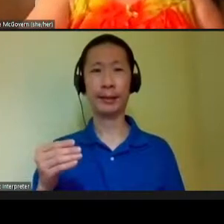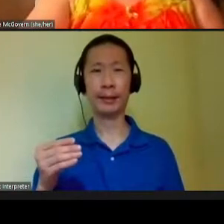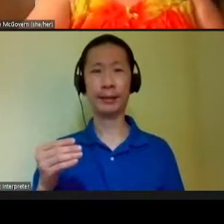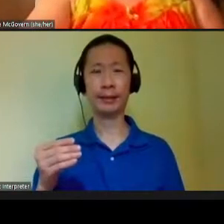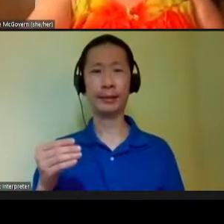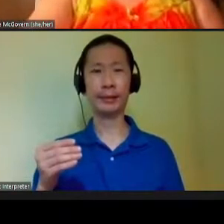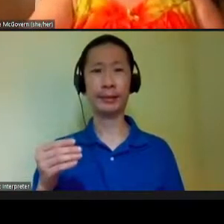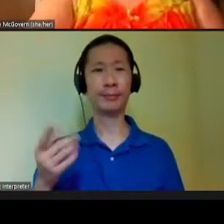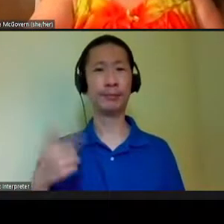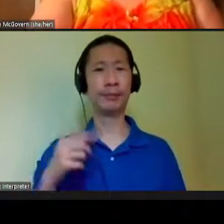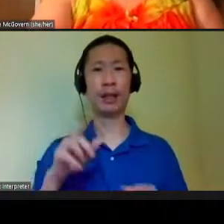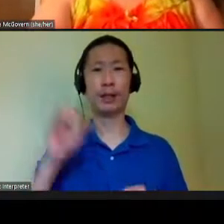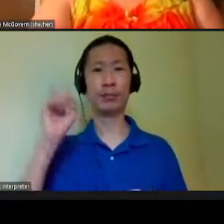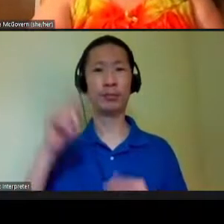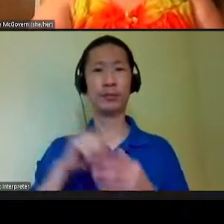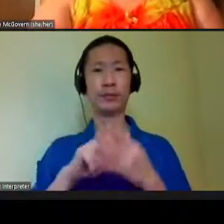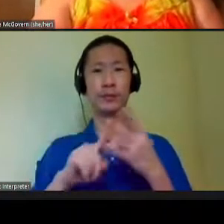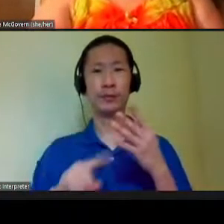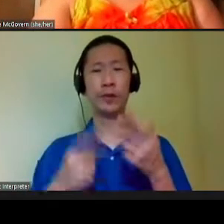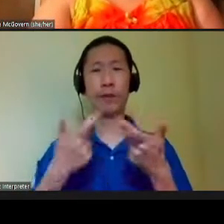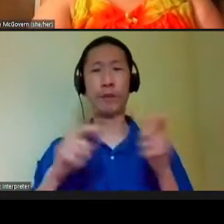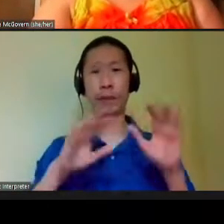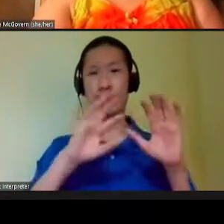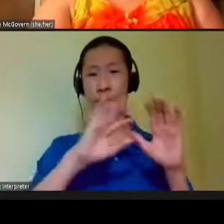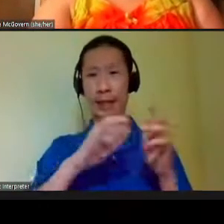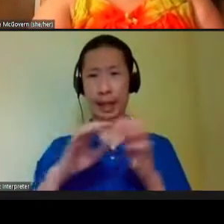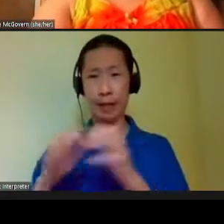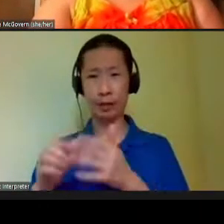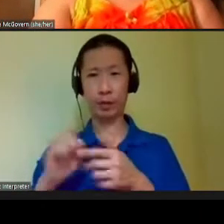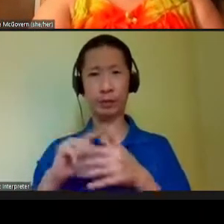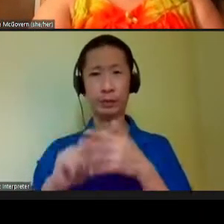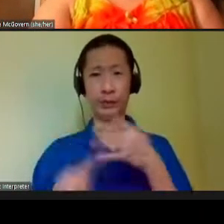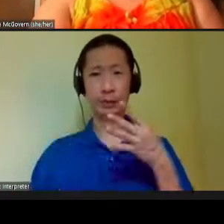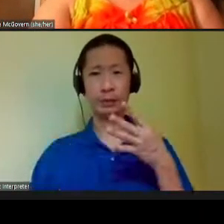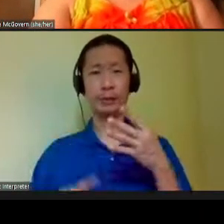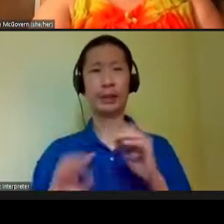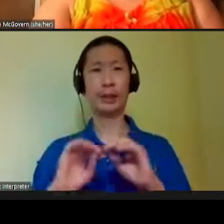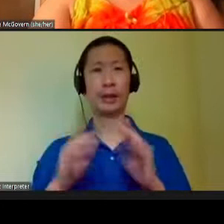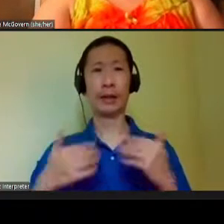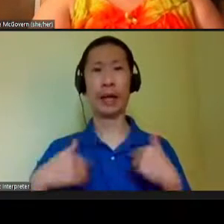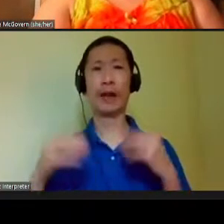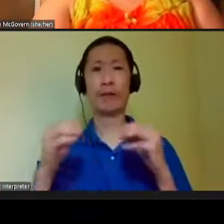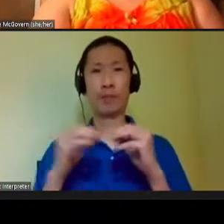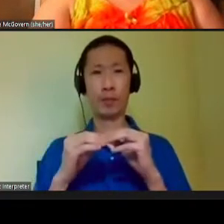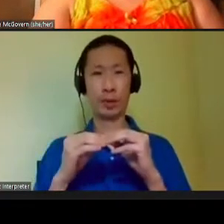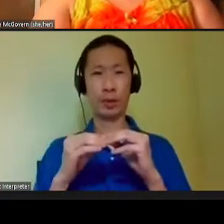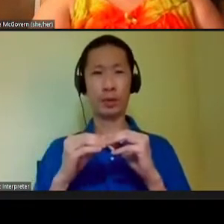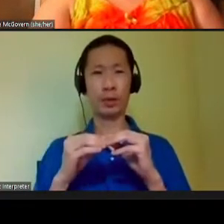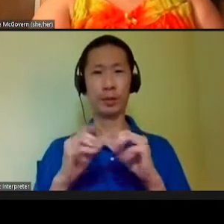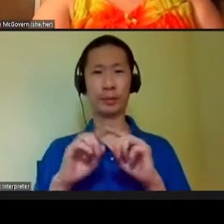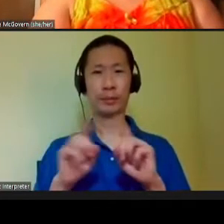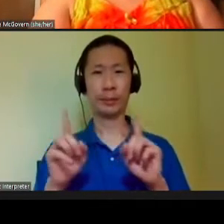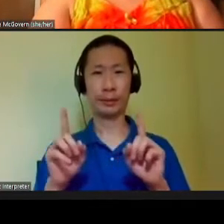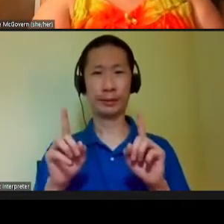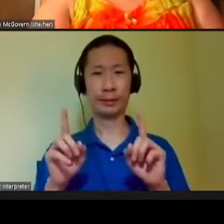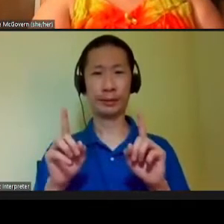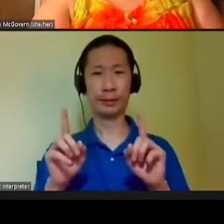I'm just going to go through four sort of big categories. Obviously, there is way more than this, but just for